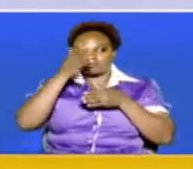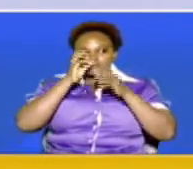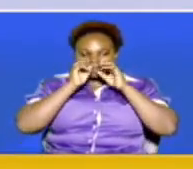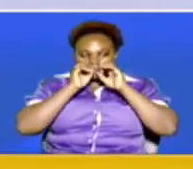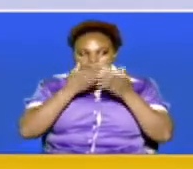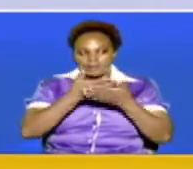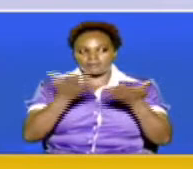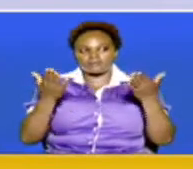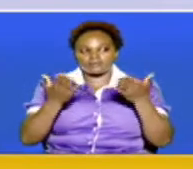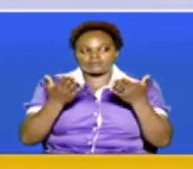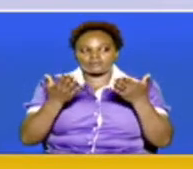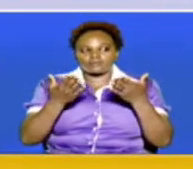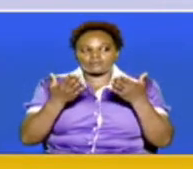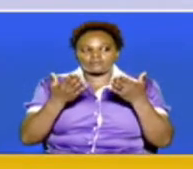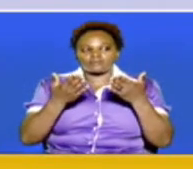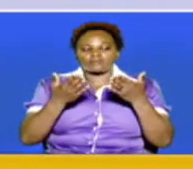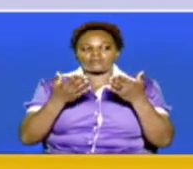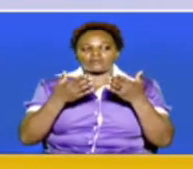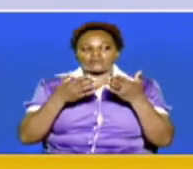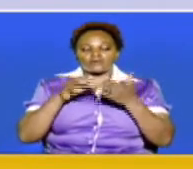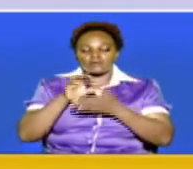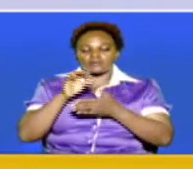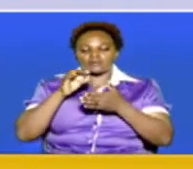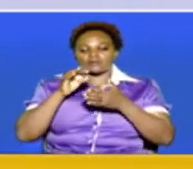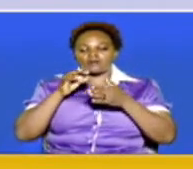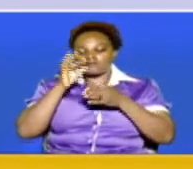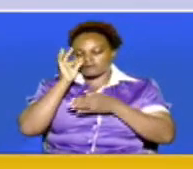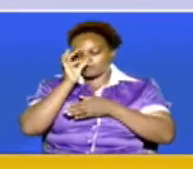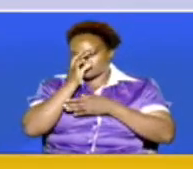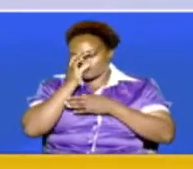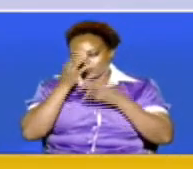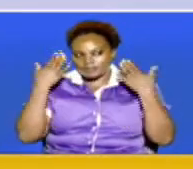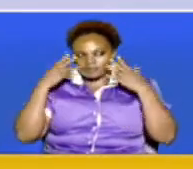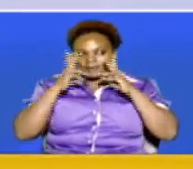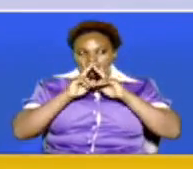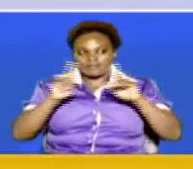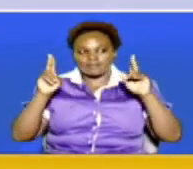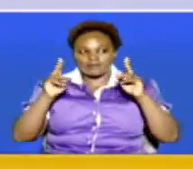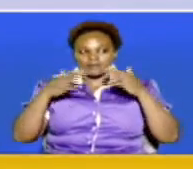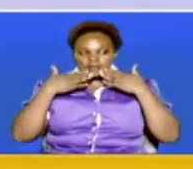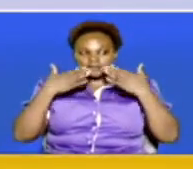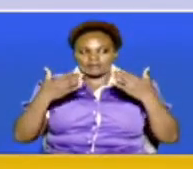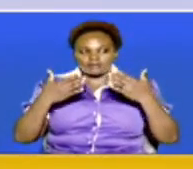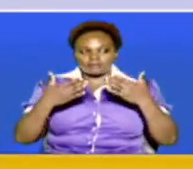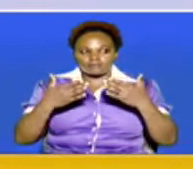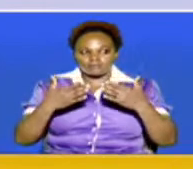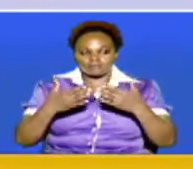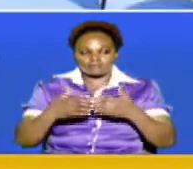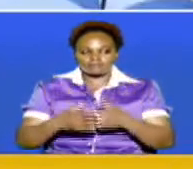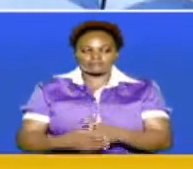God bless you and raise the soul of Mwai Kibaki in eternal peace. I thank you.